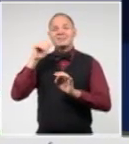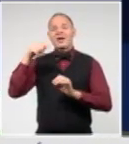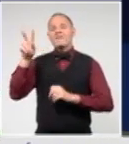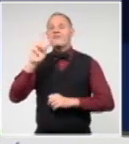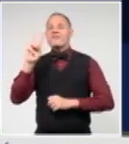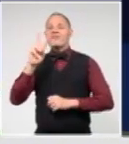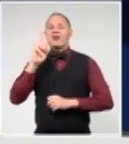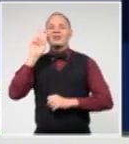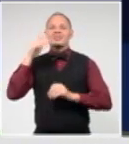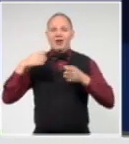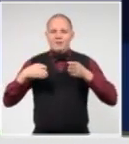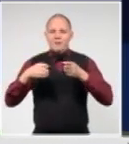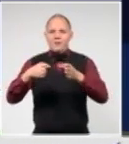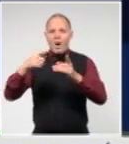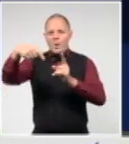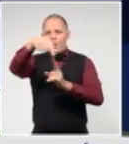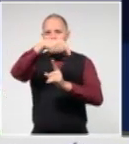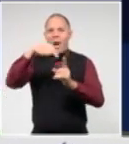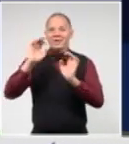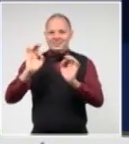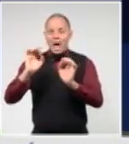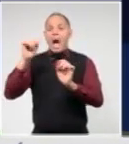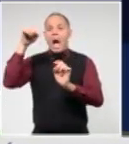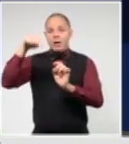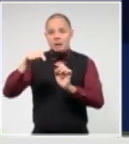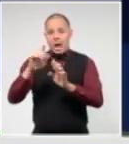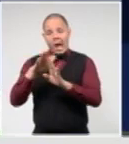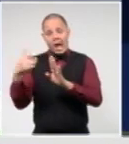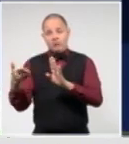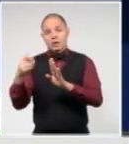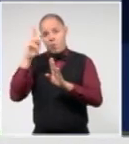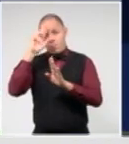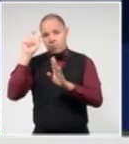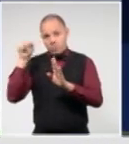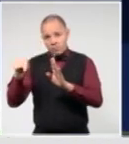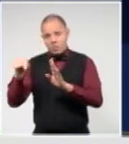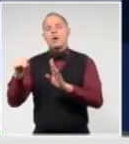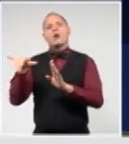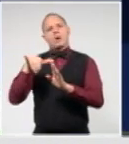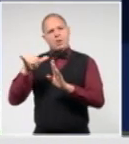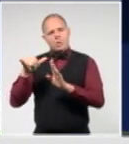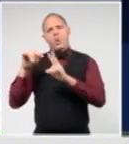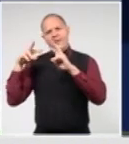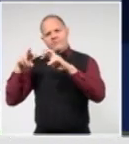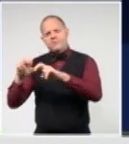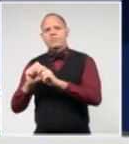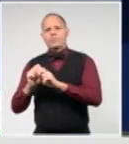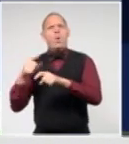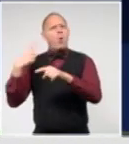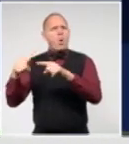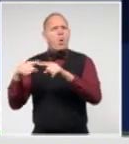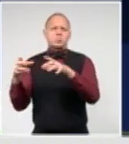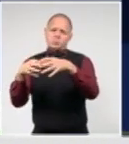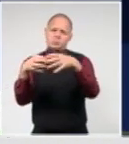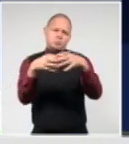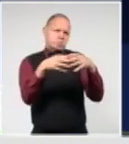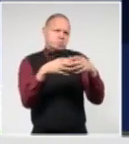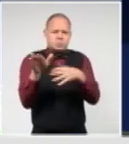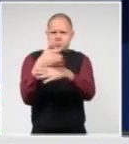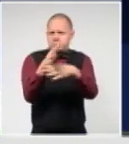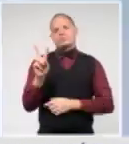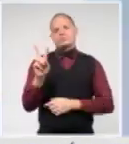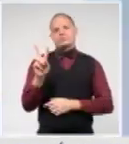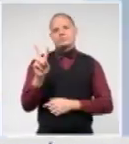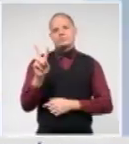322 in the Fructuoso Rodriguez Hospital, and 201 in the ICA